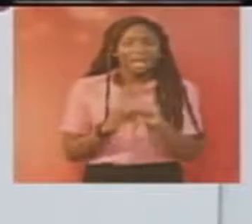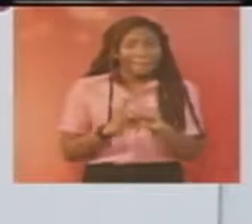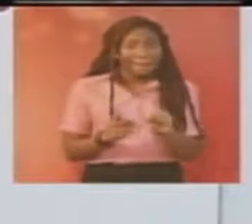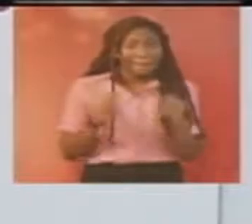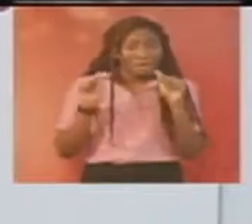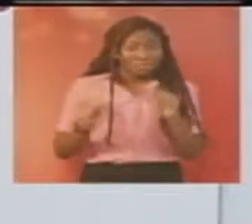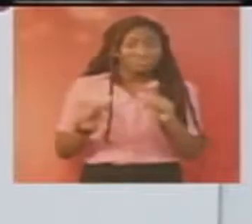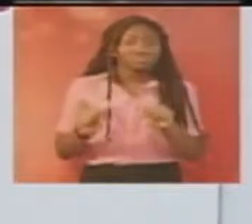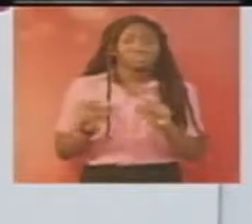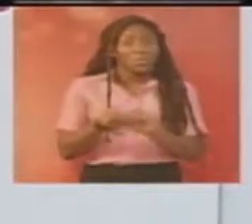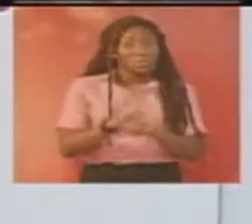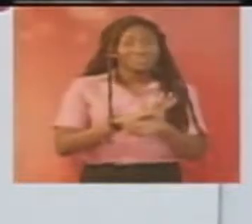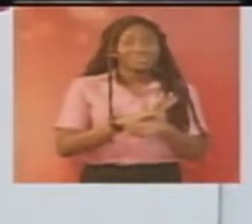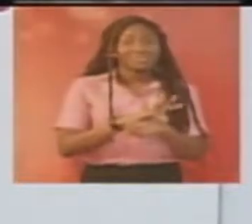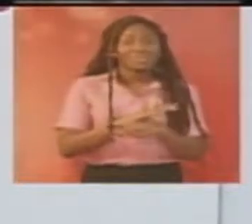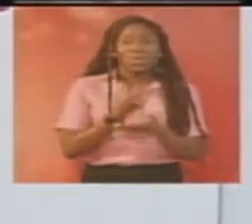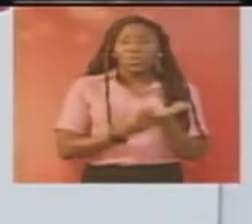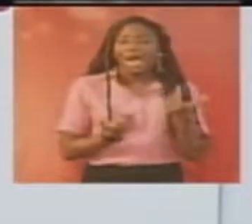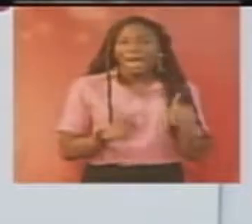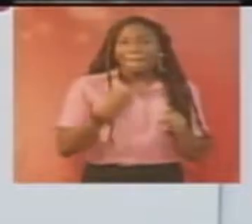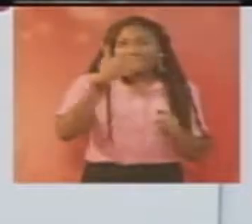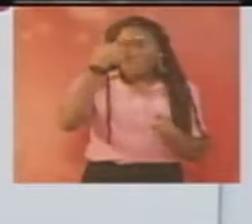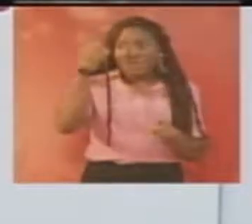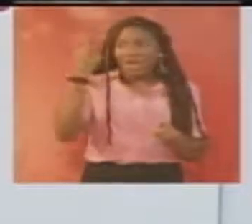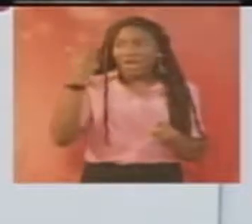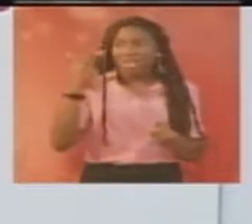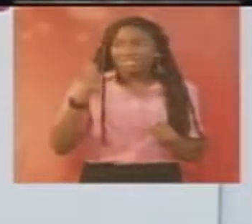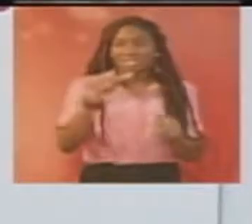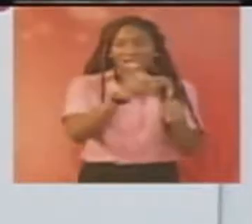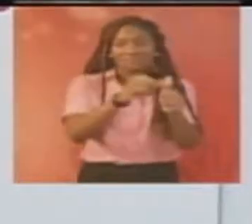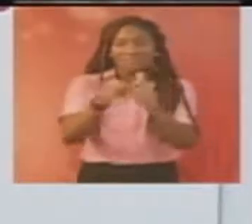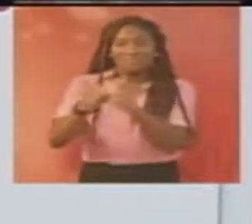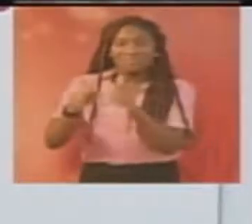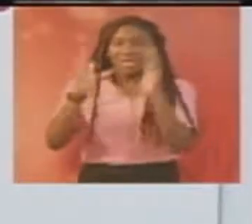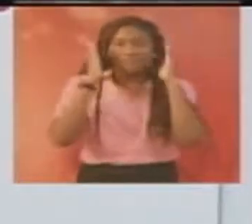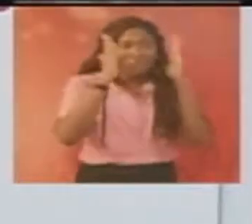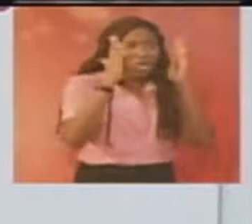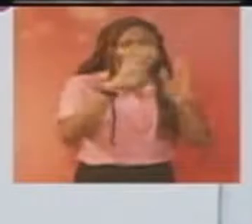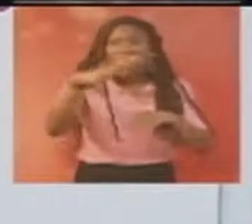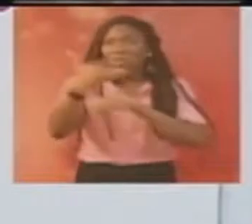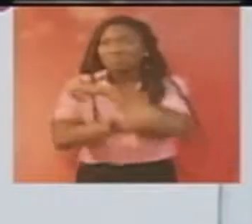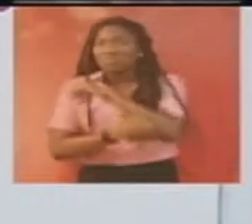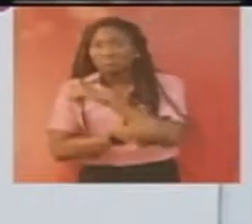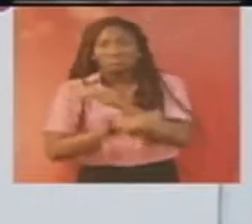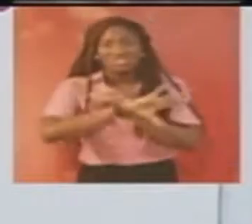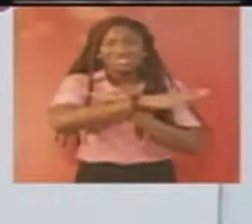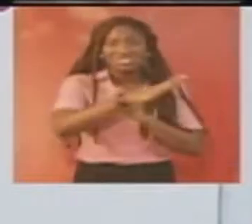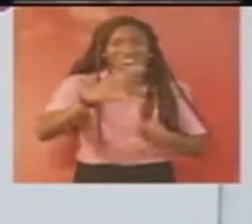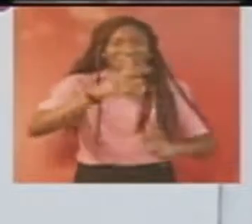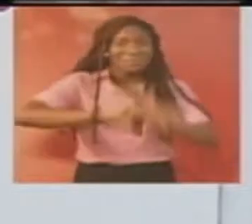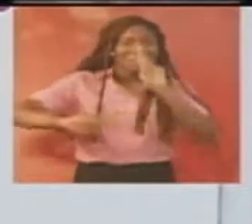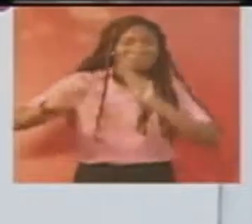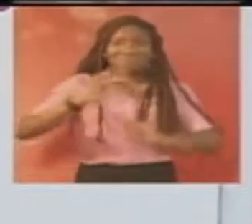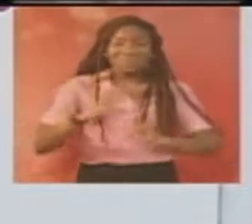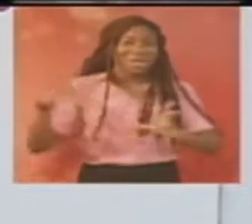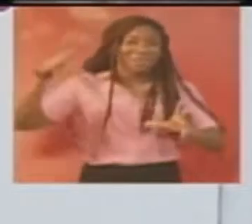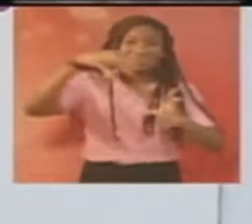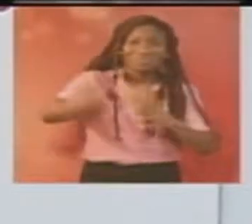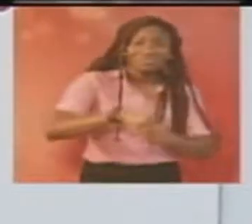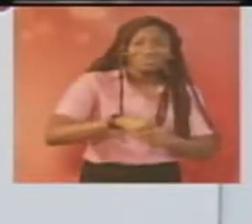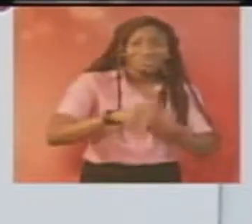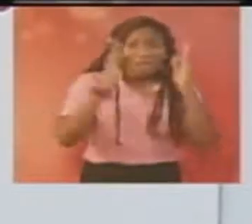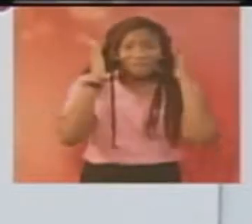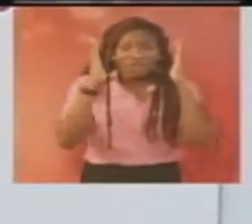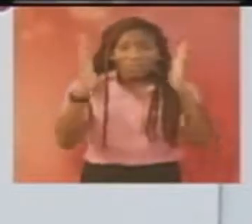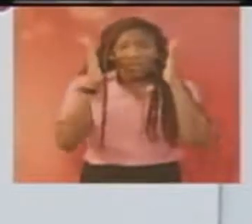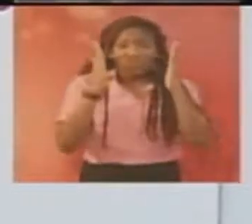case, what has been happening, because everybody is so focused, all the authorities, all the governments, all the people involved, all the stakeholders are